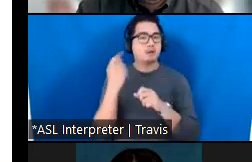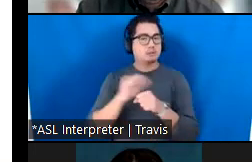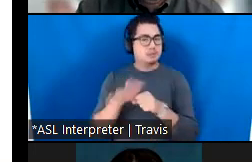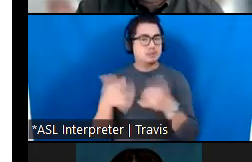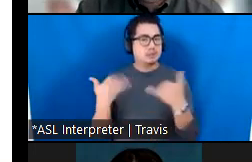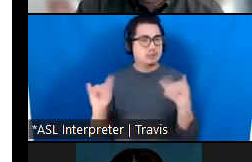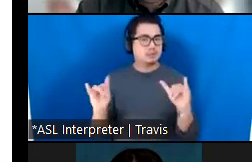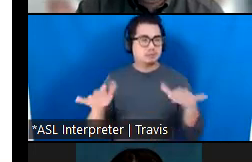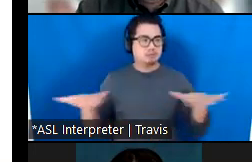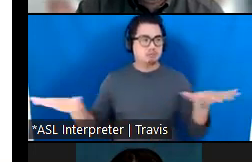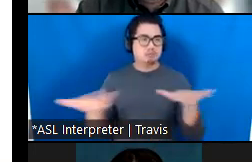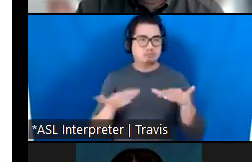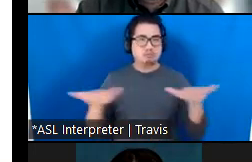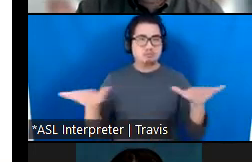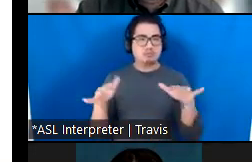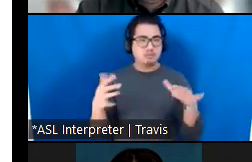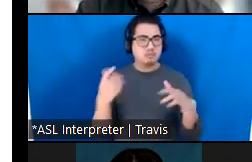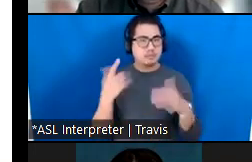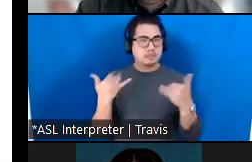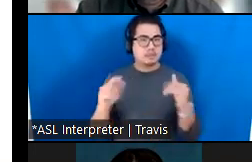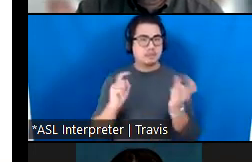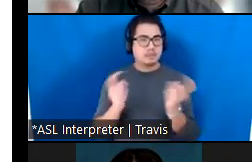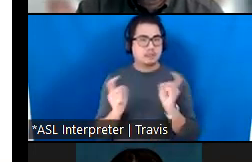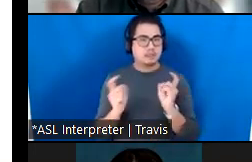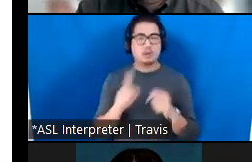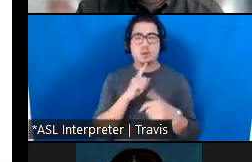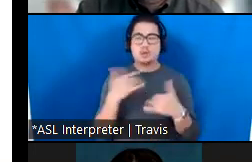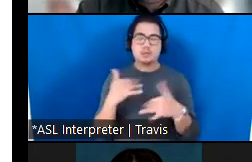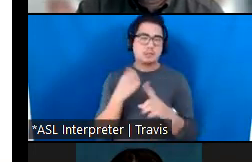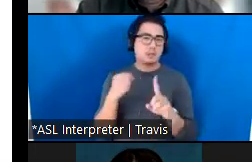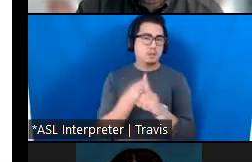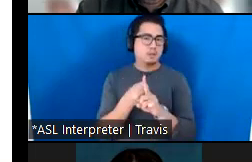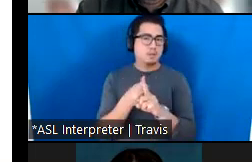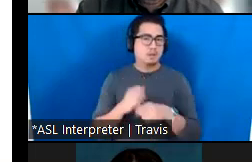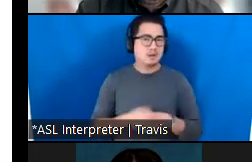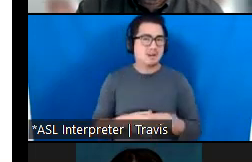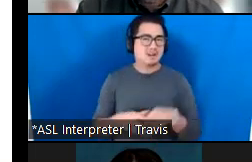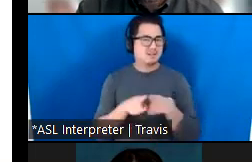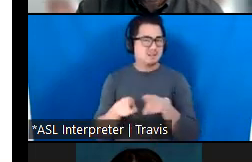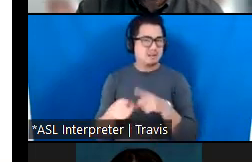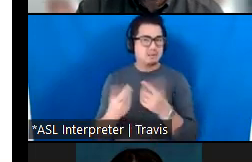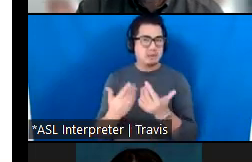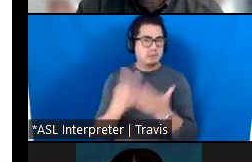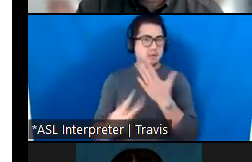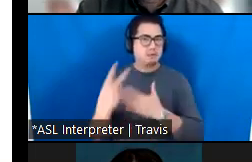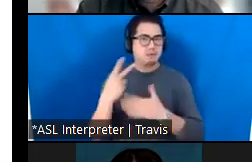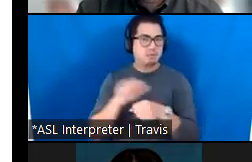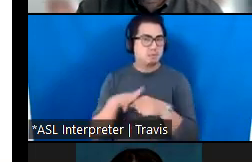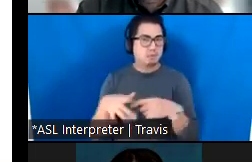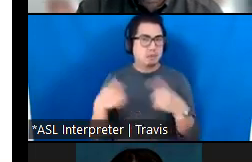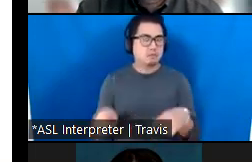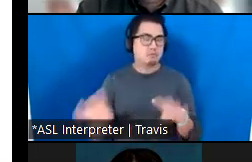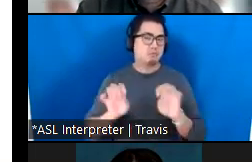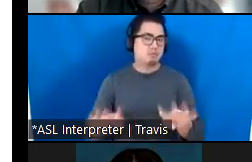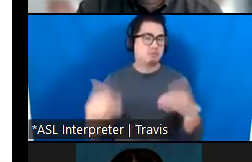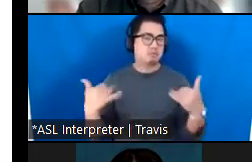very persistent, having a huge impact, and it actually remains somewhat unpredictable. With high uptake